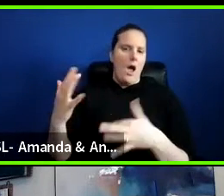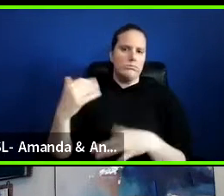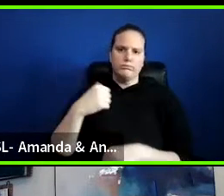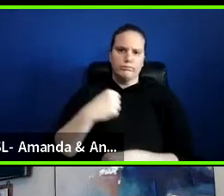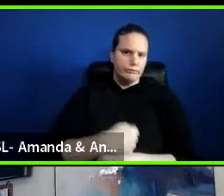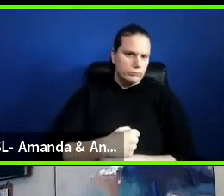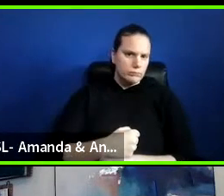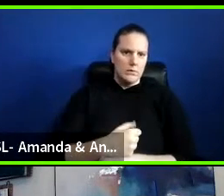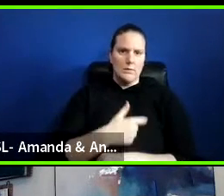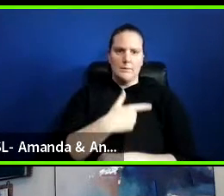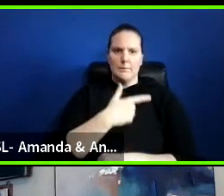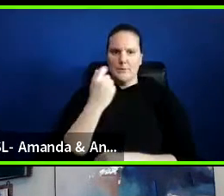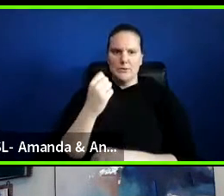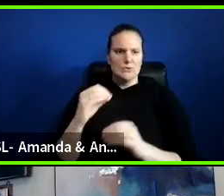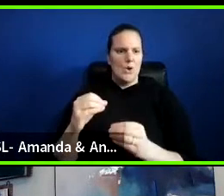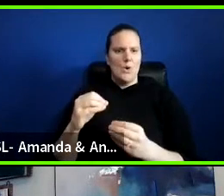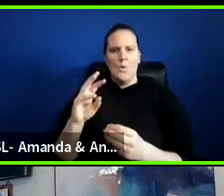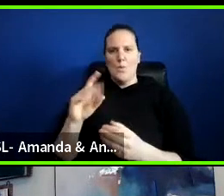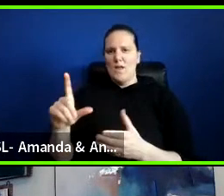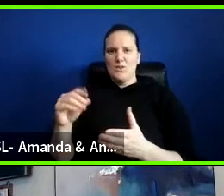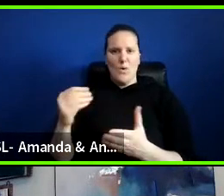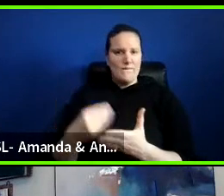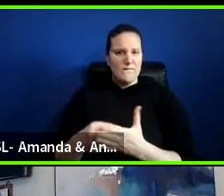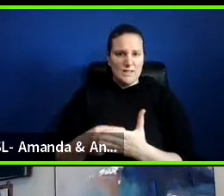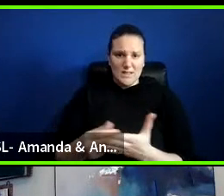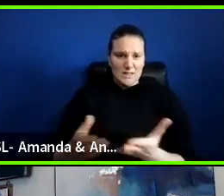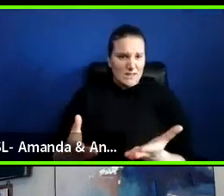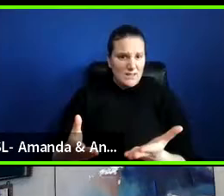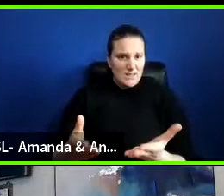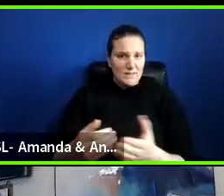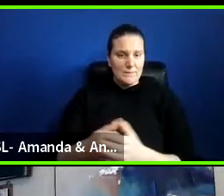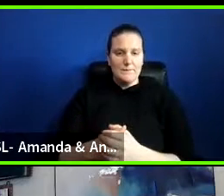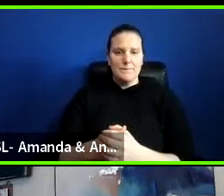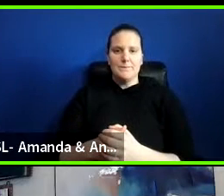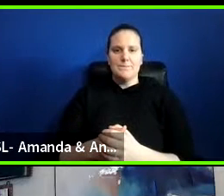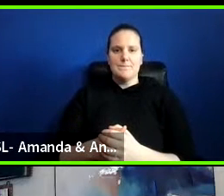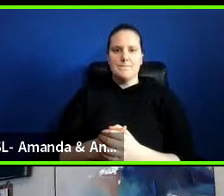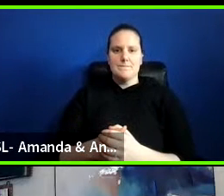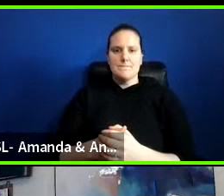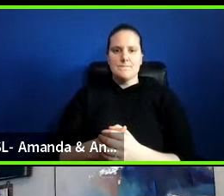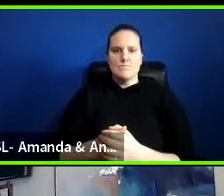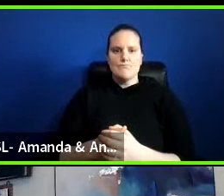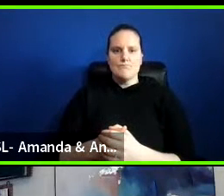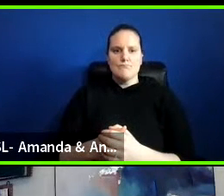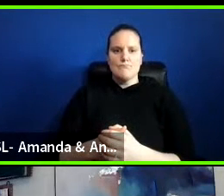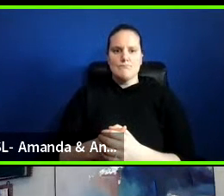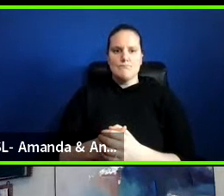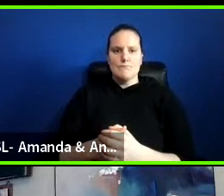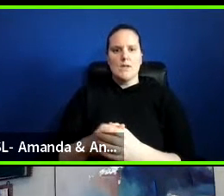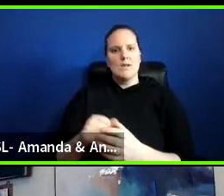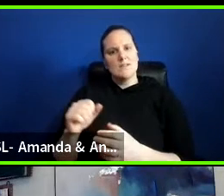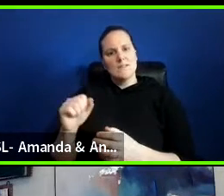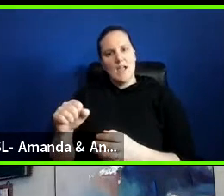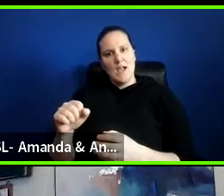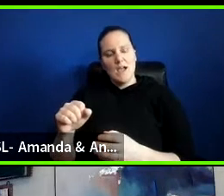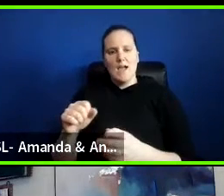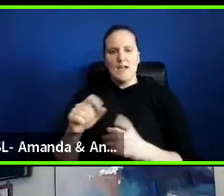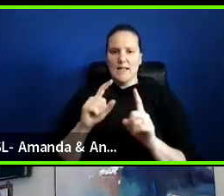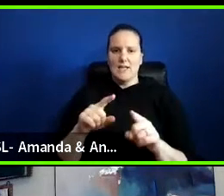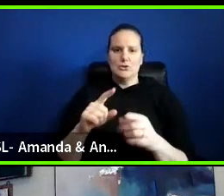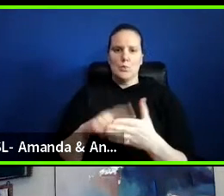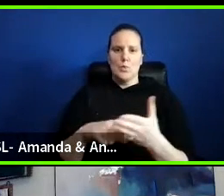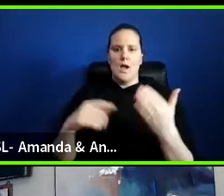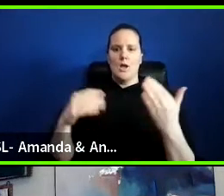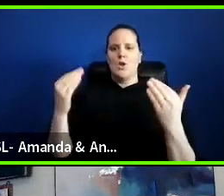because there's no will or funding. Yeah, I mean, can answer from what I know, and